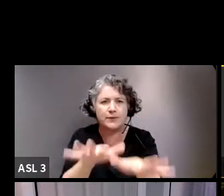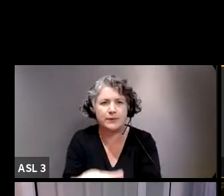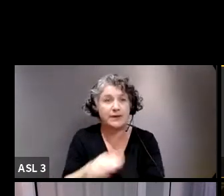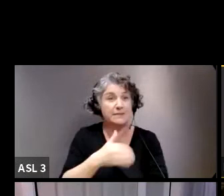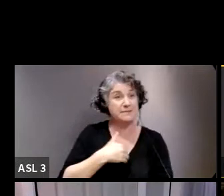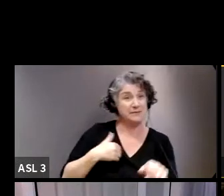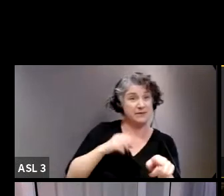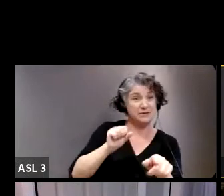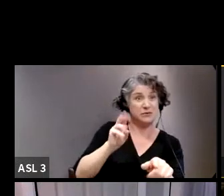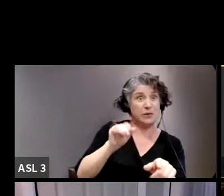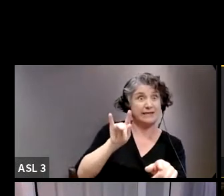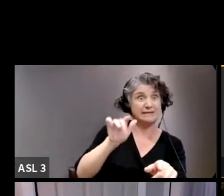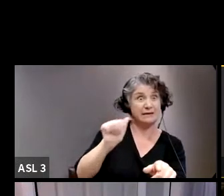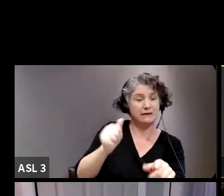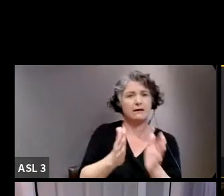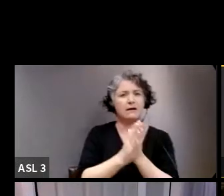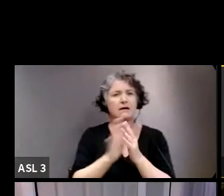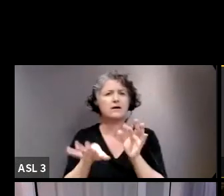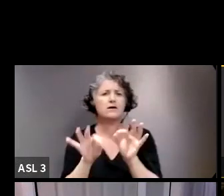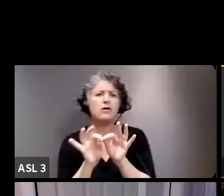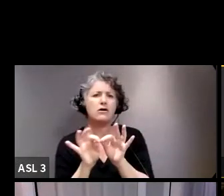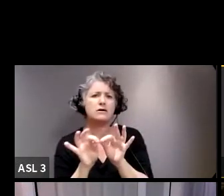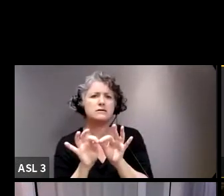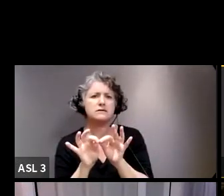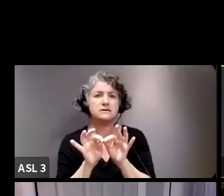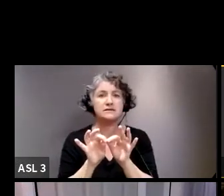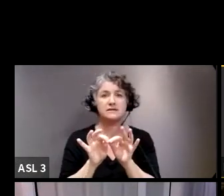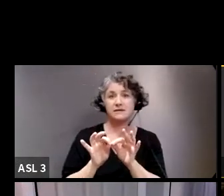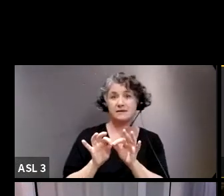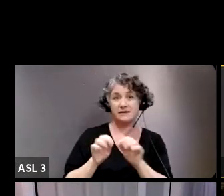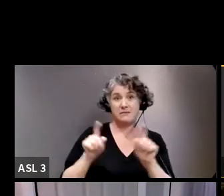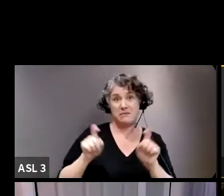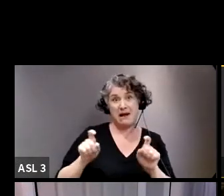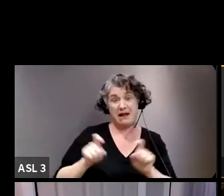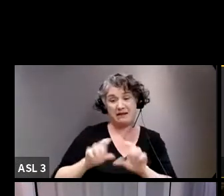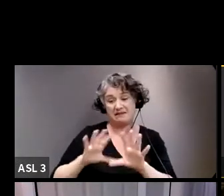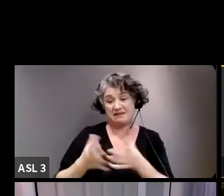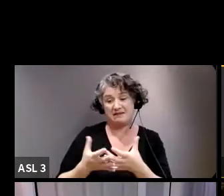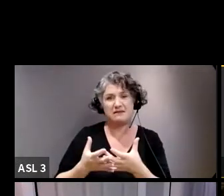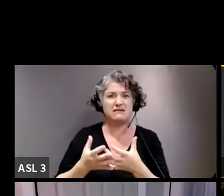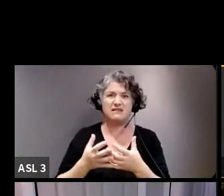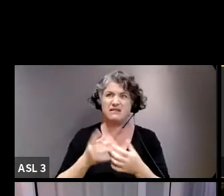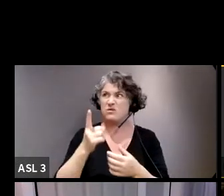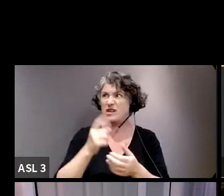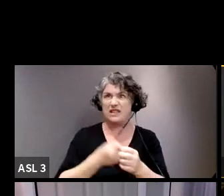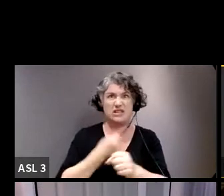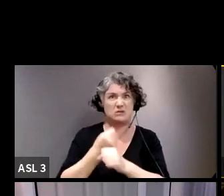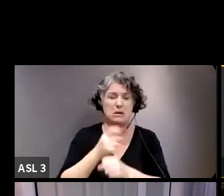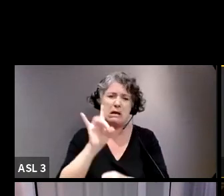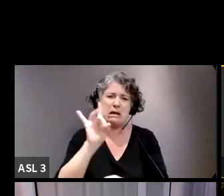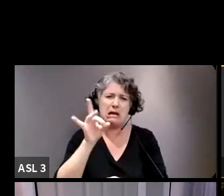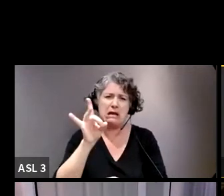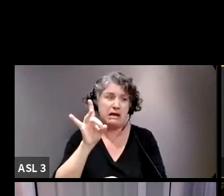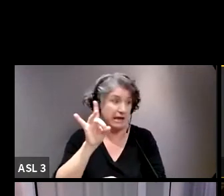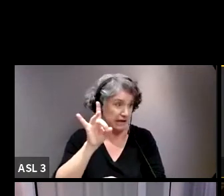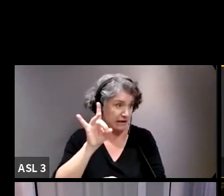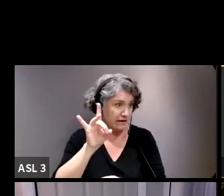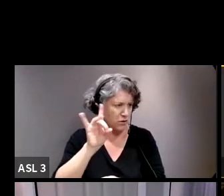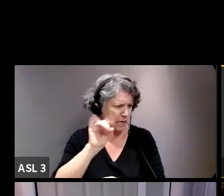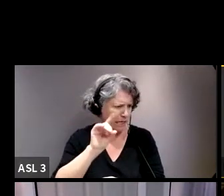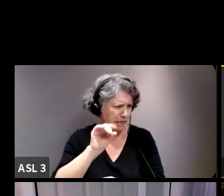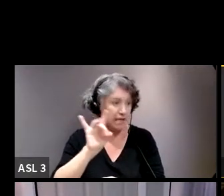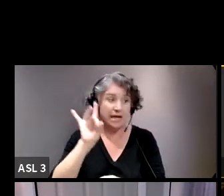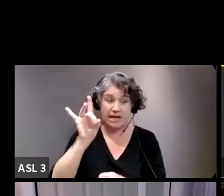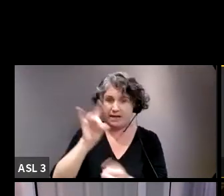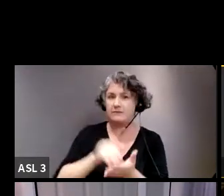some of the costs their pilot teams are estimated to cost upwards of about eight million dollars annually there's a request from